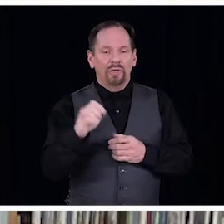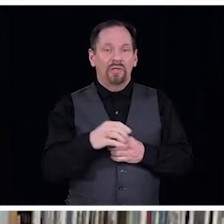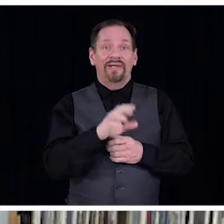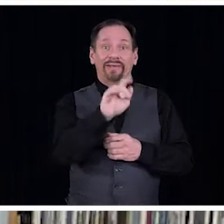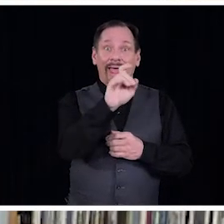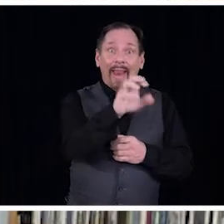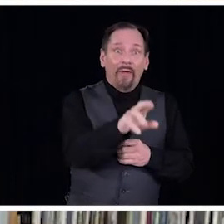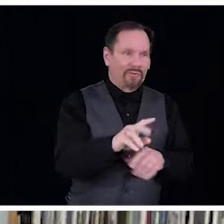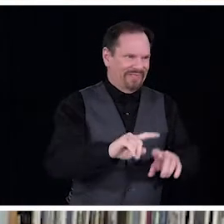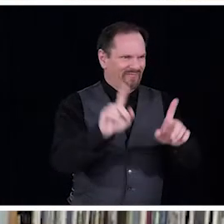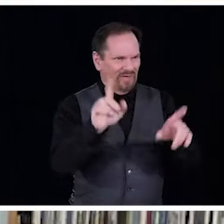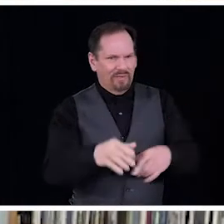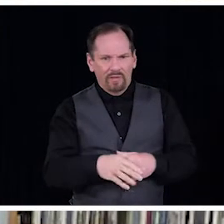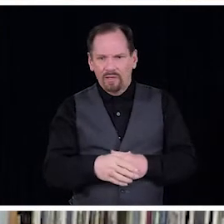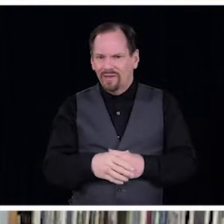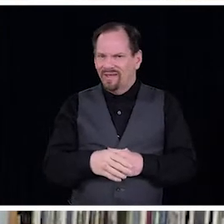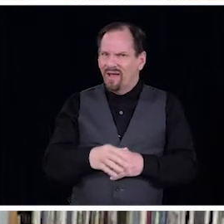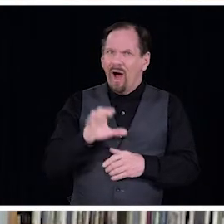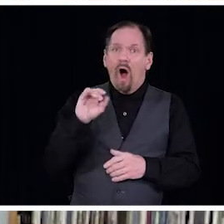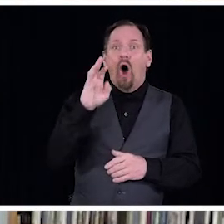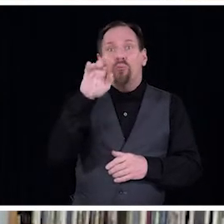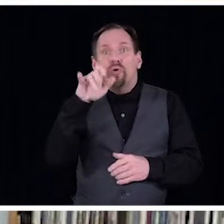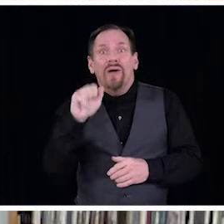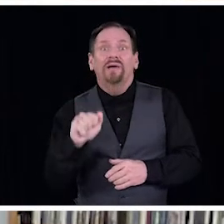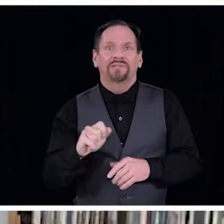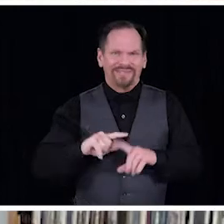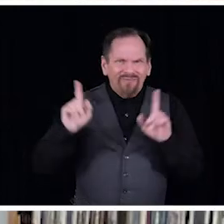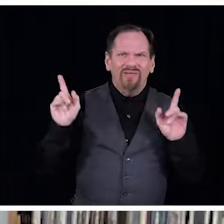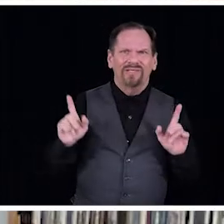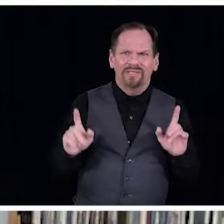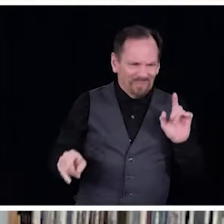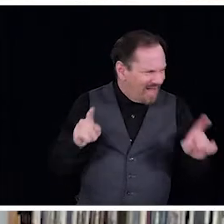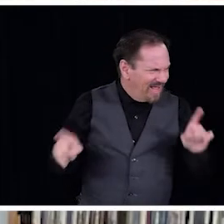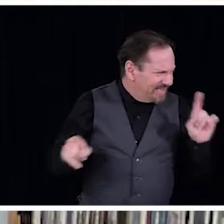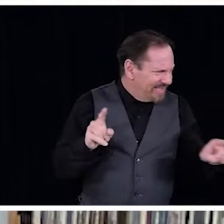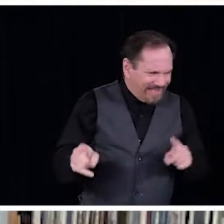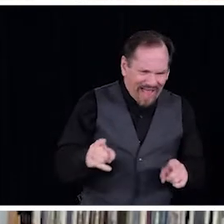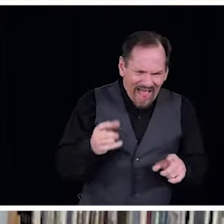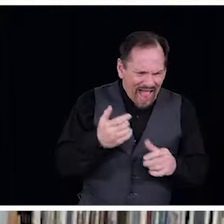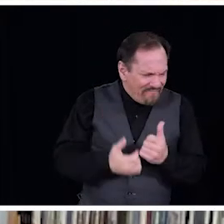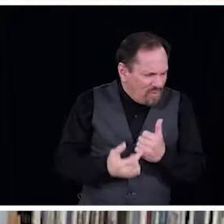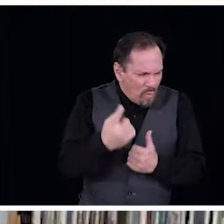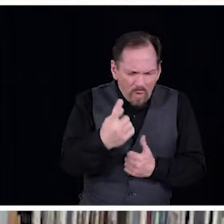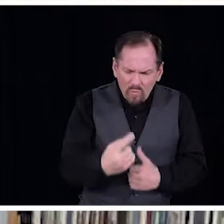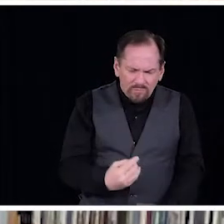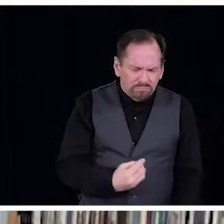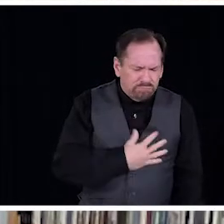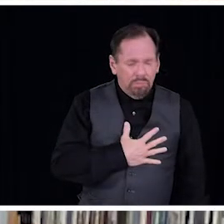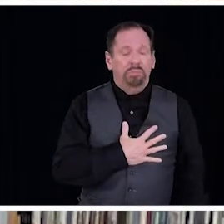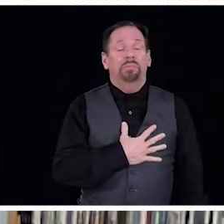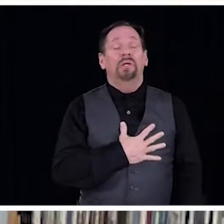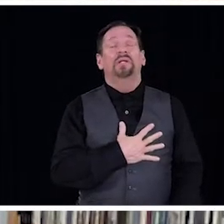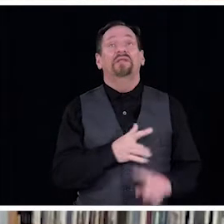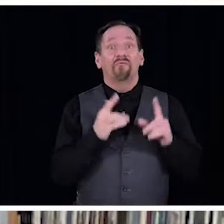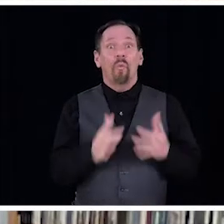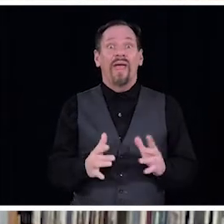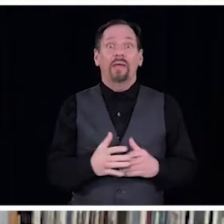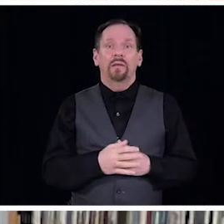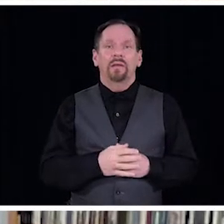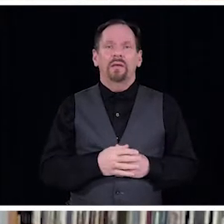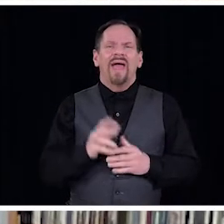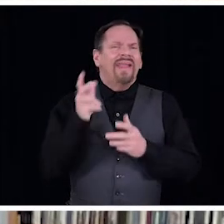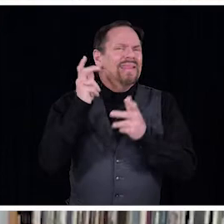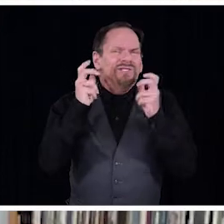operatic installation by Du Yun? Each of these works will have radically different effects, and listeners will